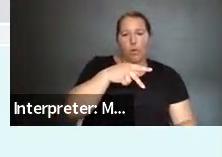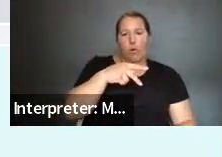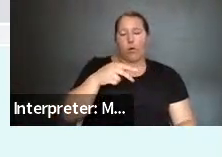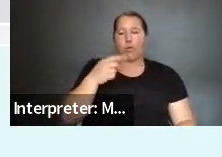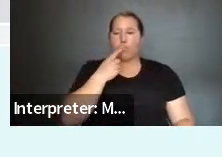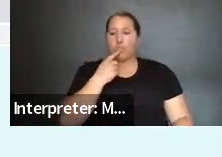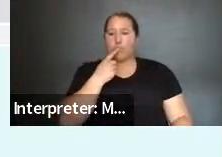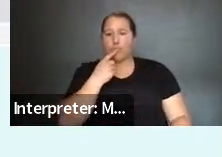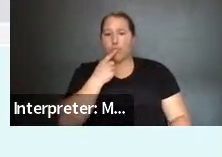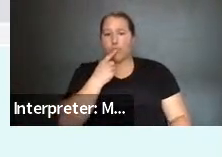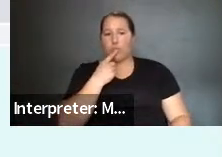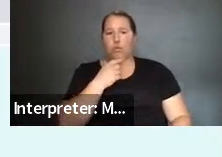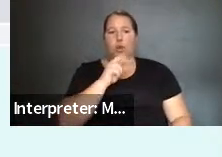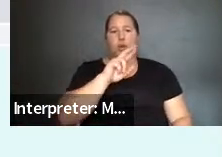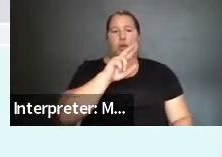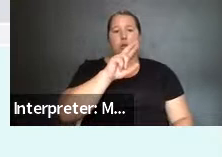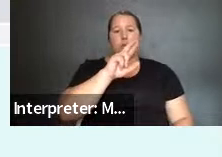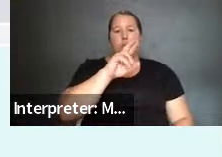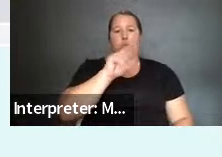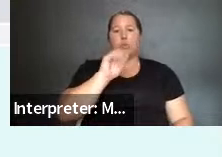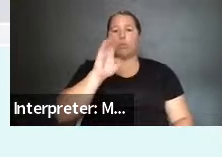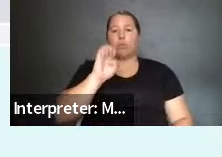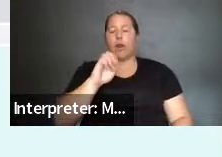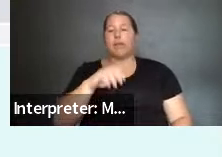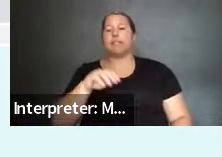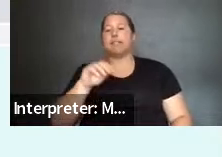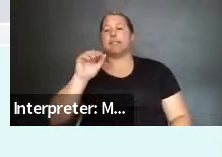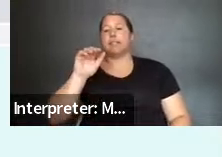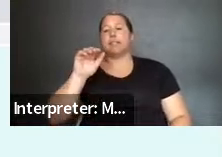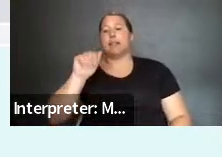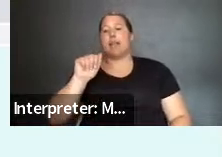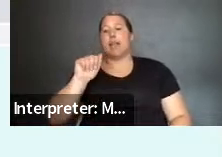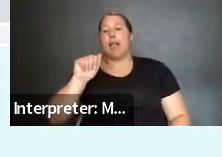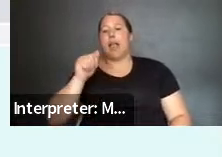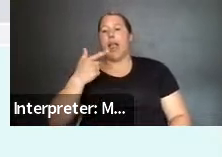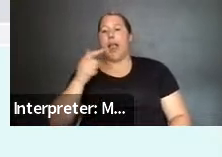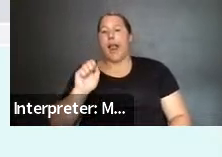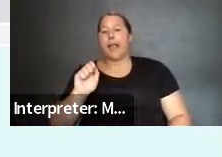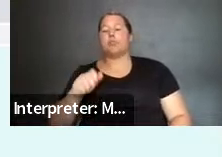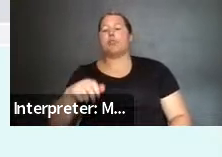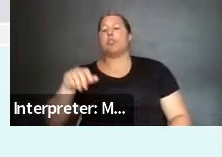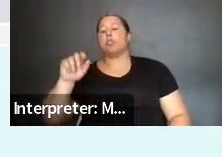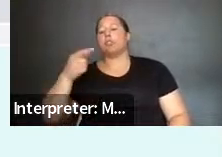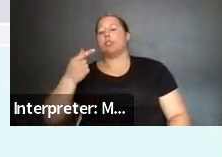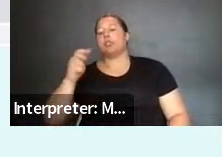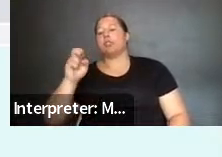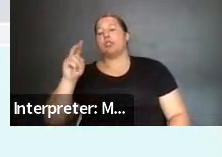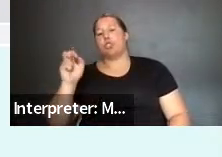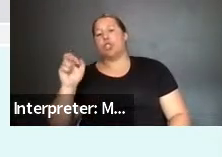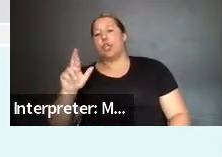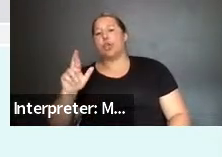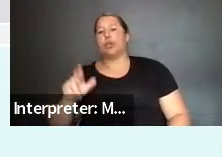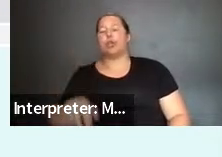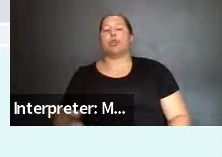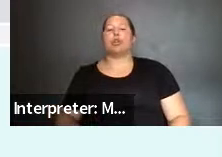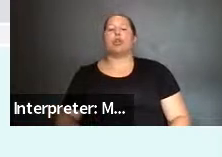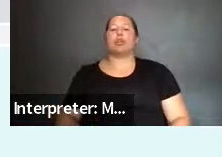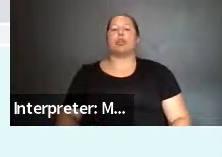race, age, and gender. I do want to note that race and gender and sometimes age